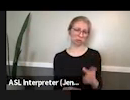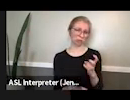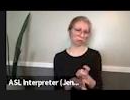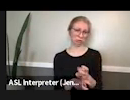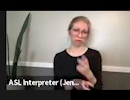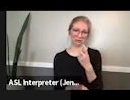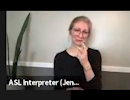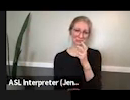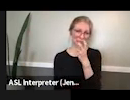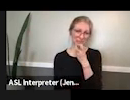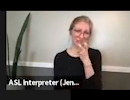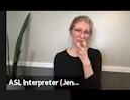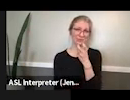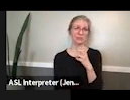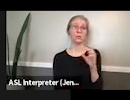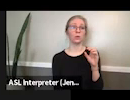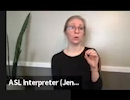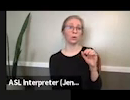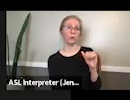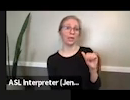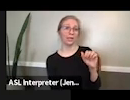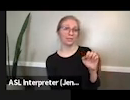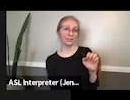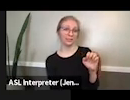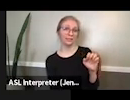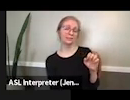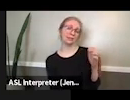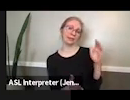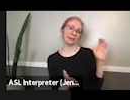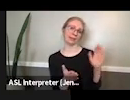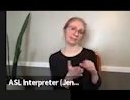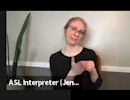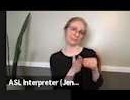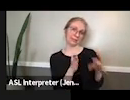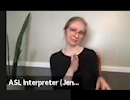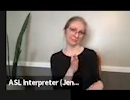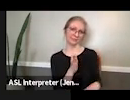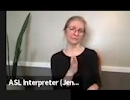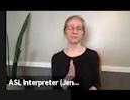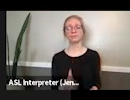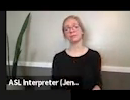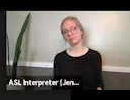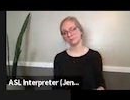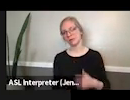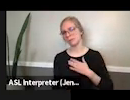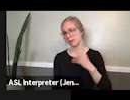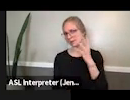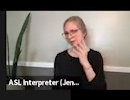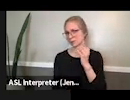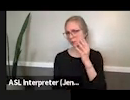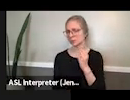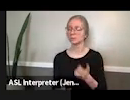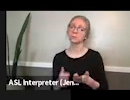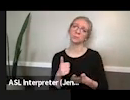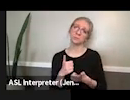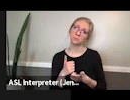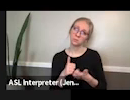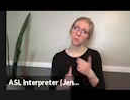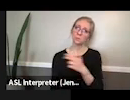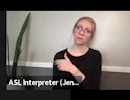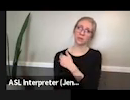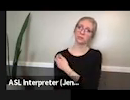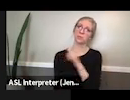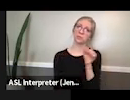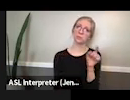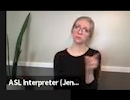typically less expensive. In my experience, most hospitals with the majority of